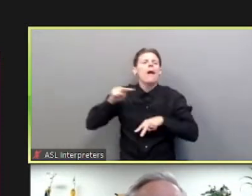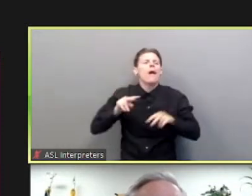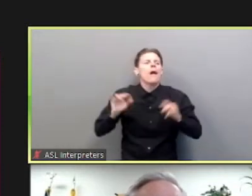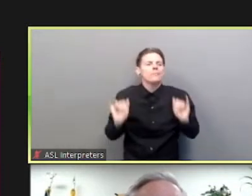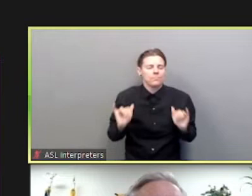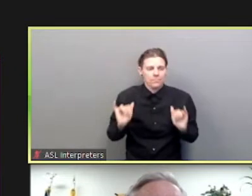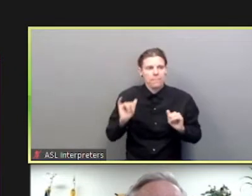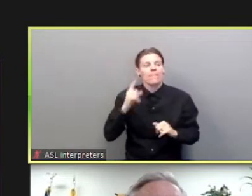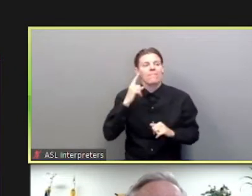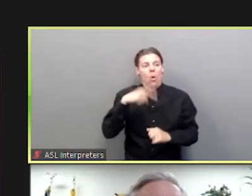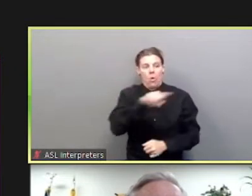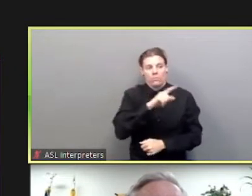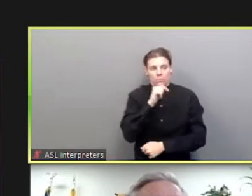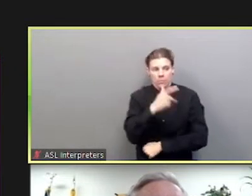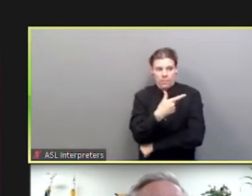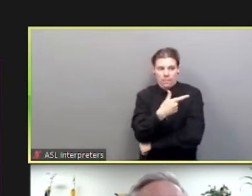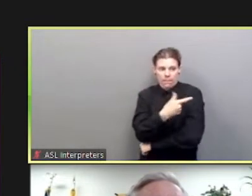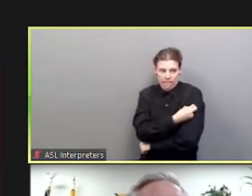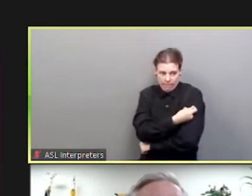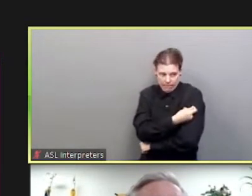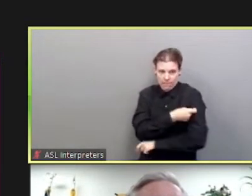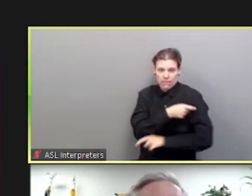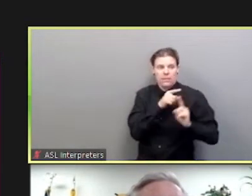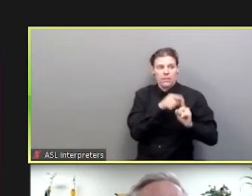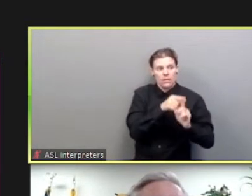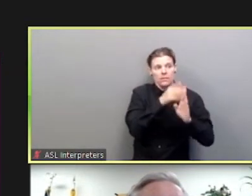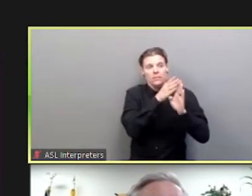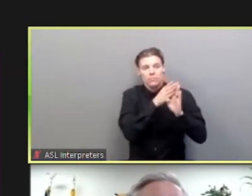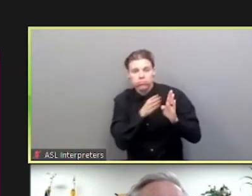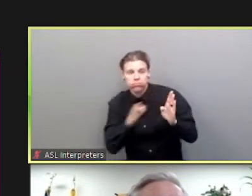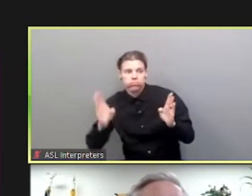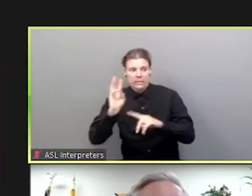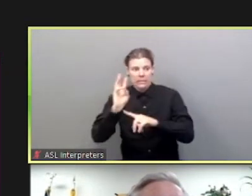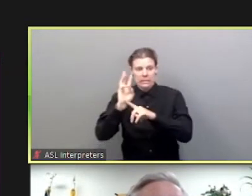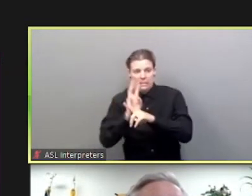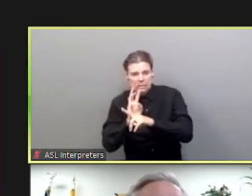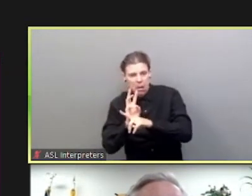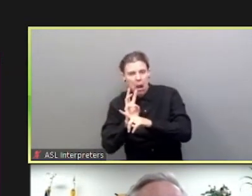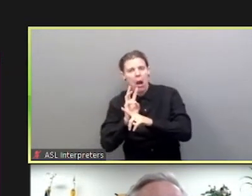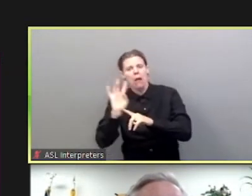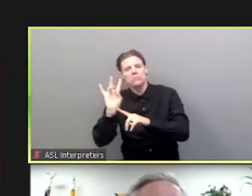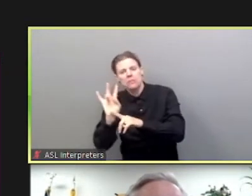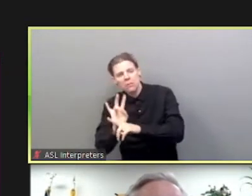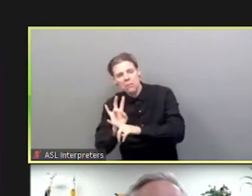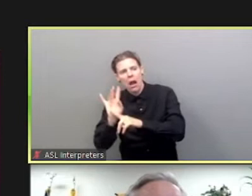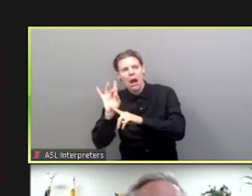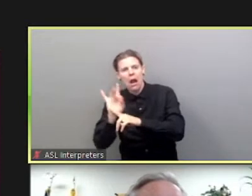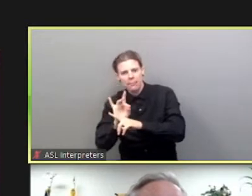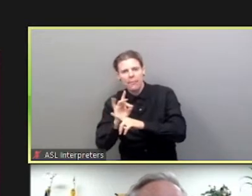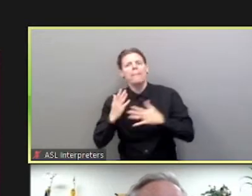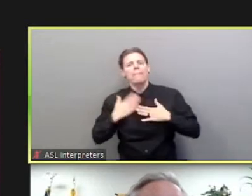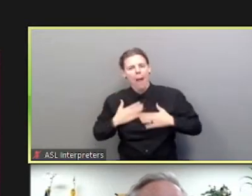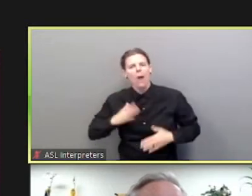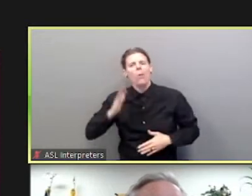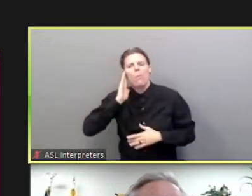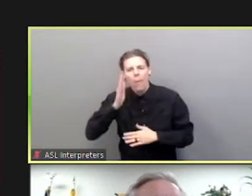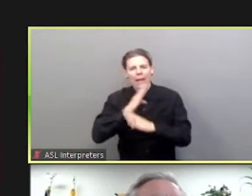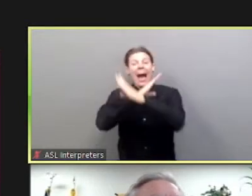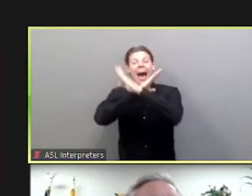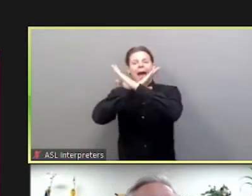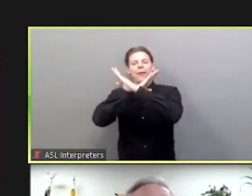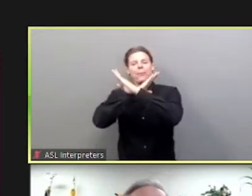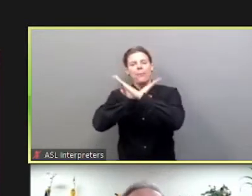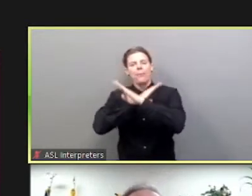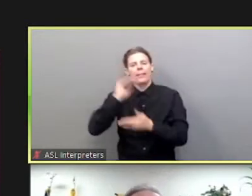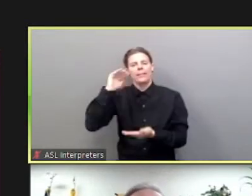mRNA vaccine type, you do have a decrease in vaccine effectiveness against prevention